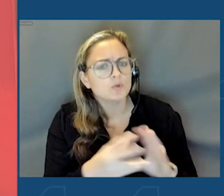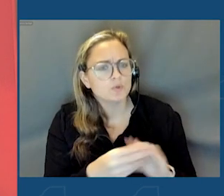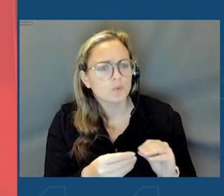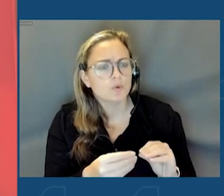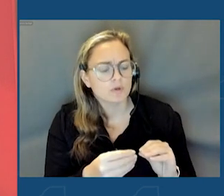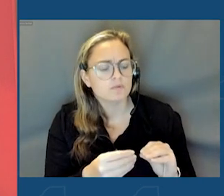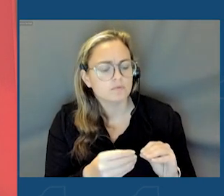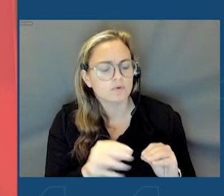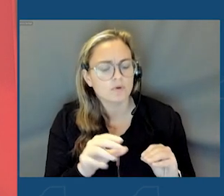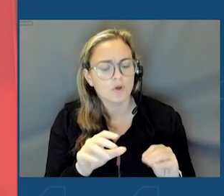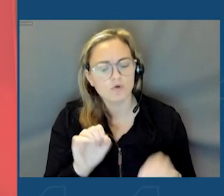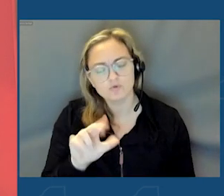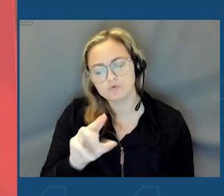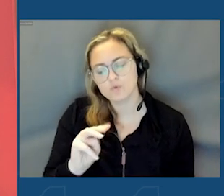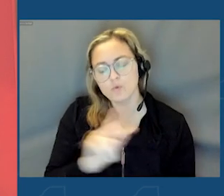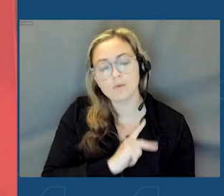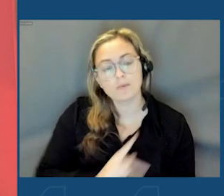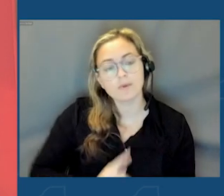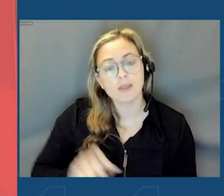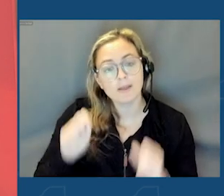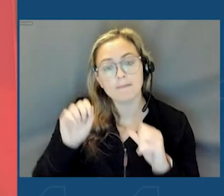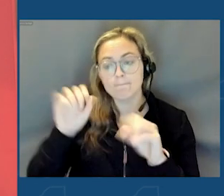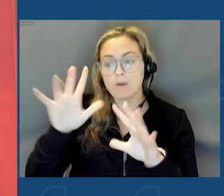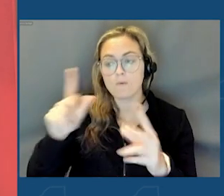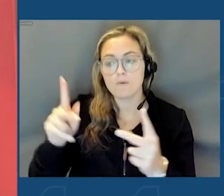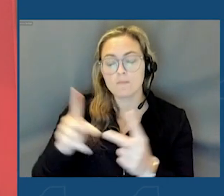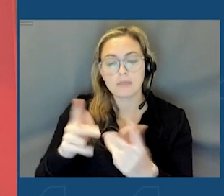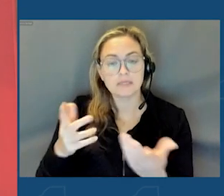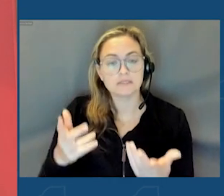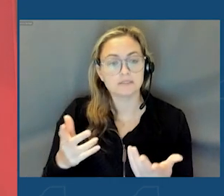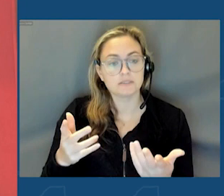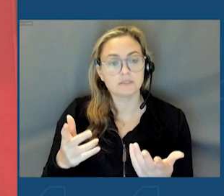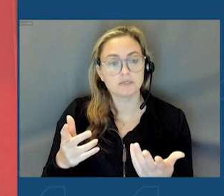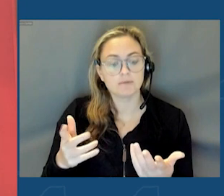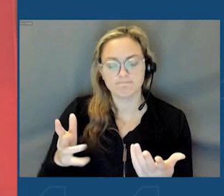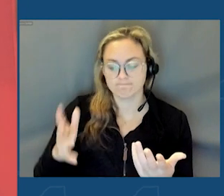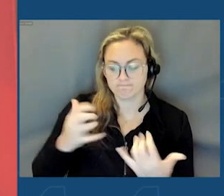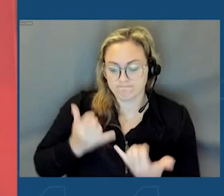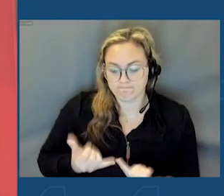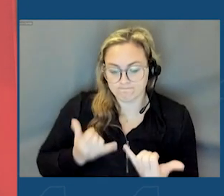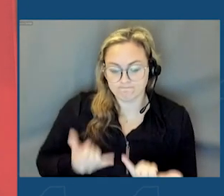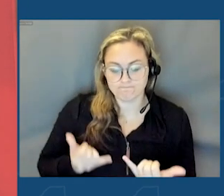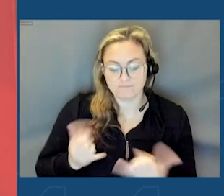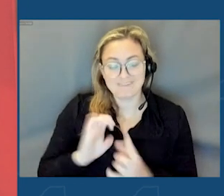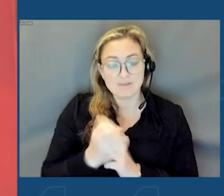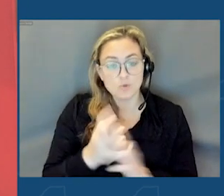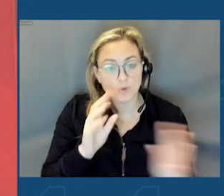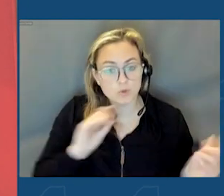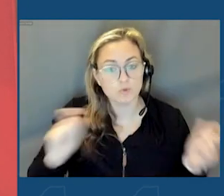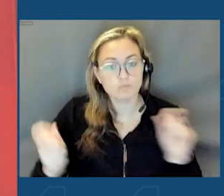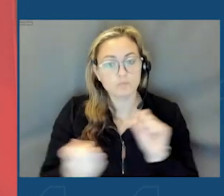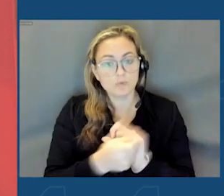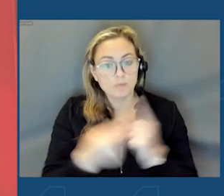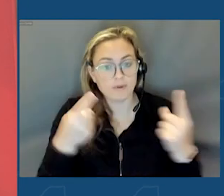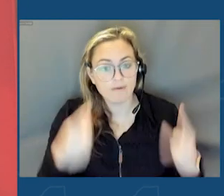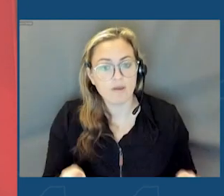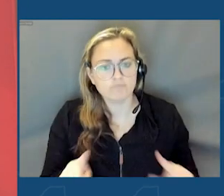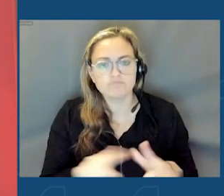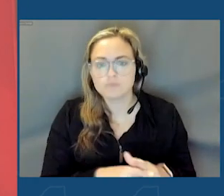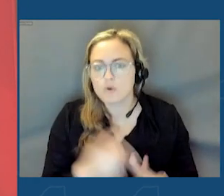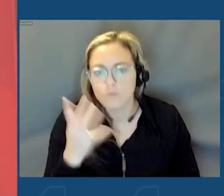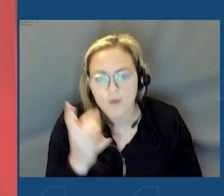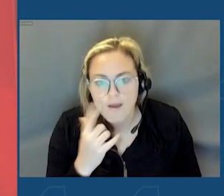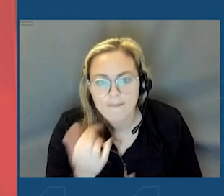Storm King Mountain as the place that the modern environmental movement began. And it all began because